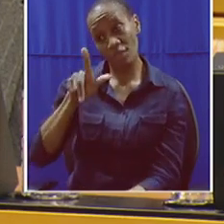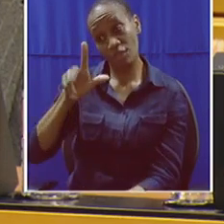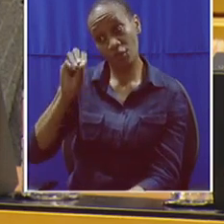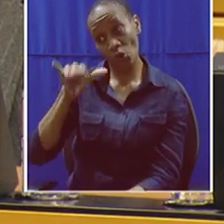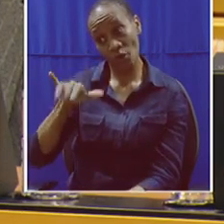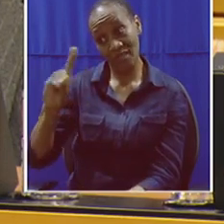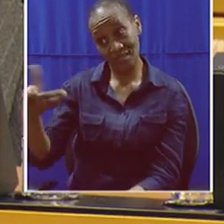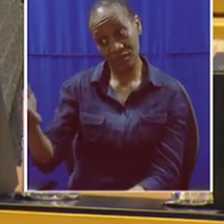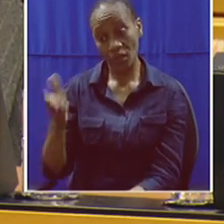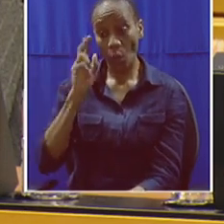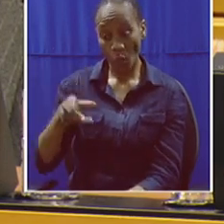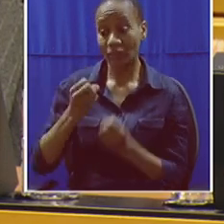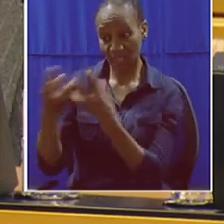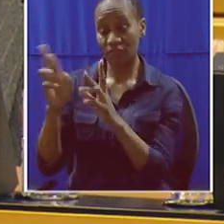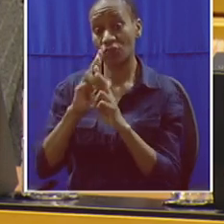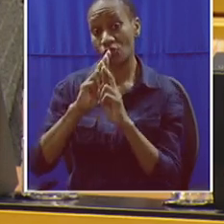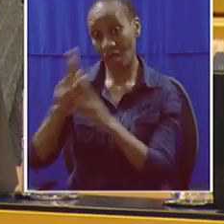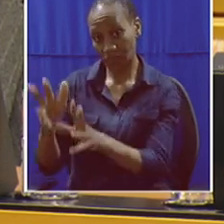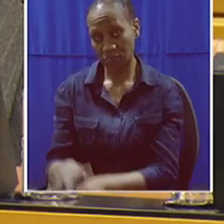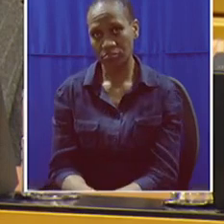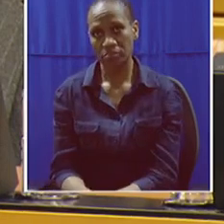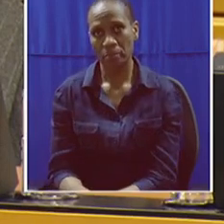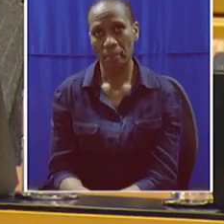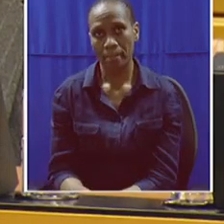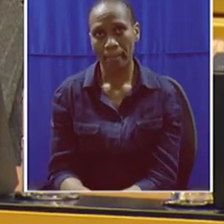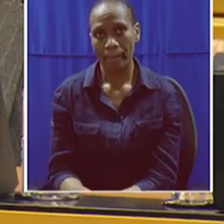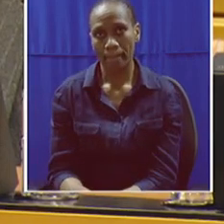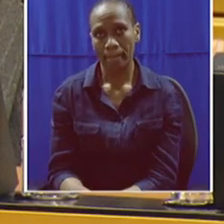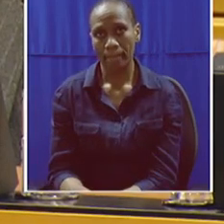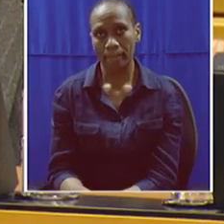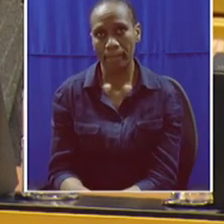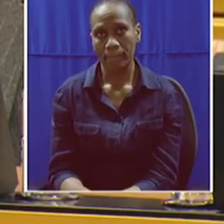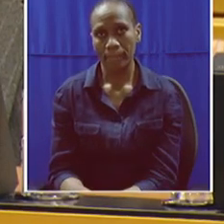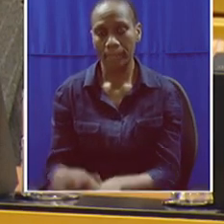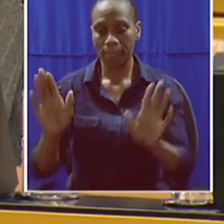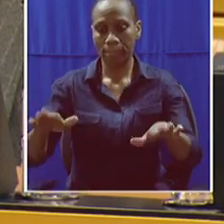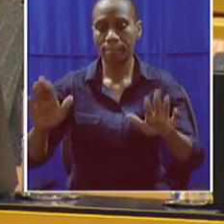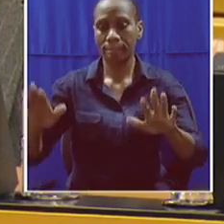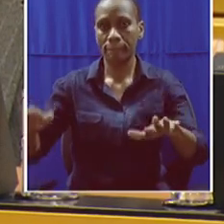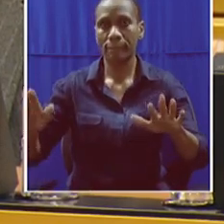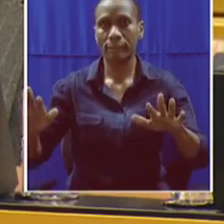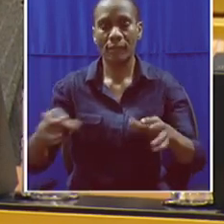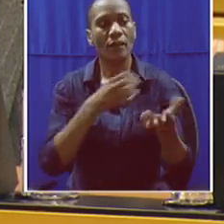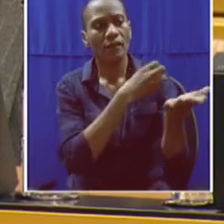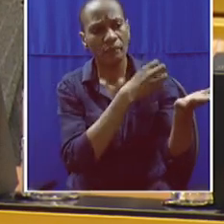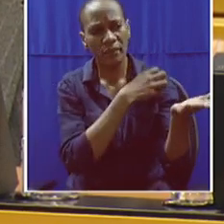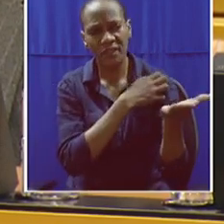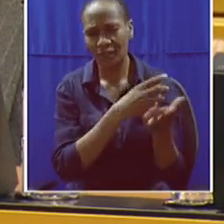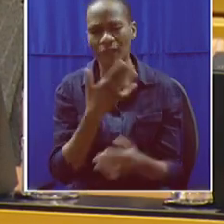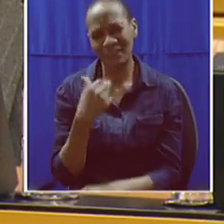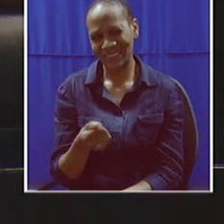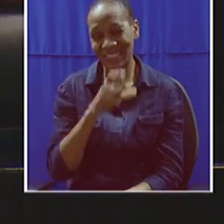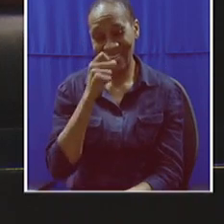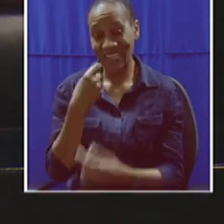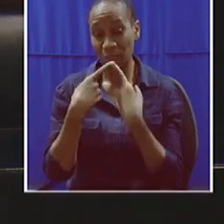the answer uh all honorable members honorable Minister let's refer to one another as